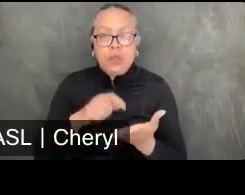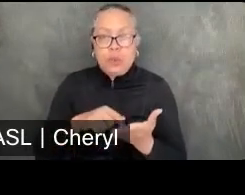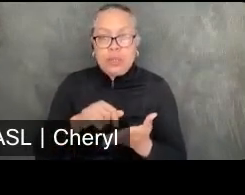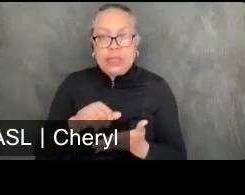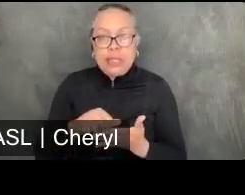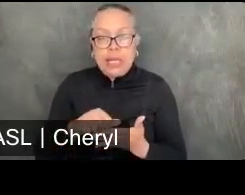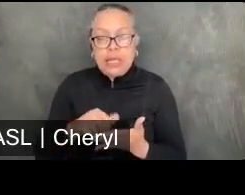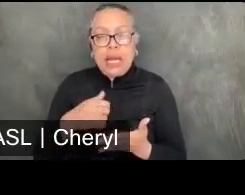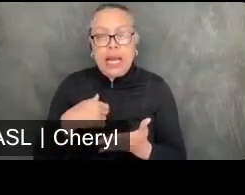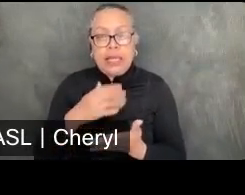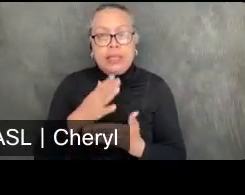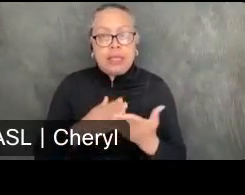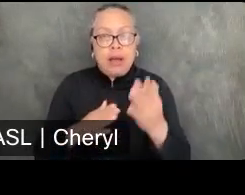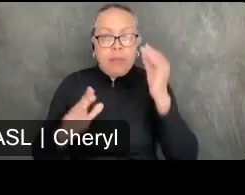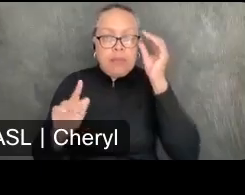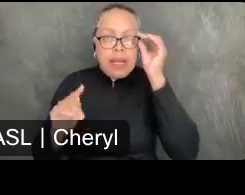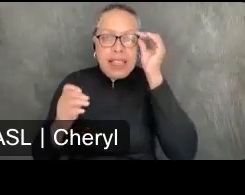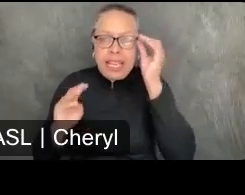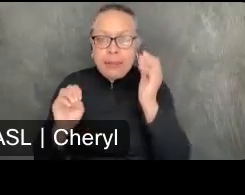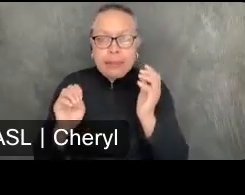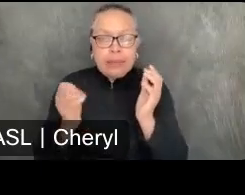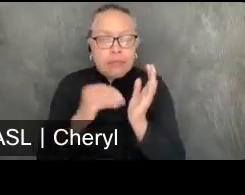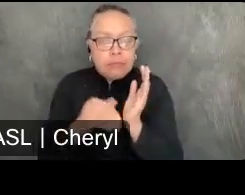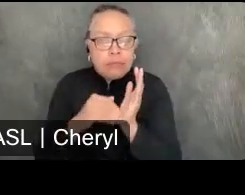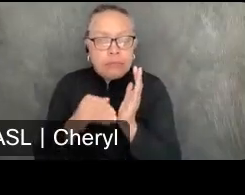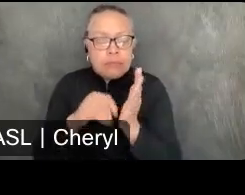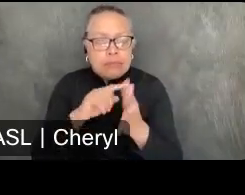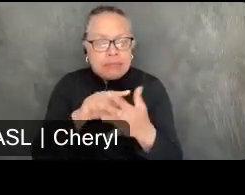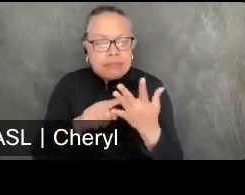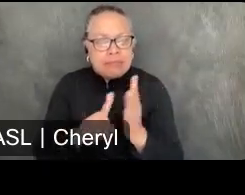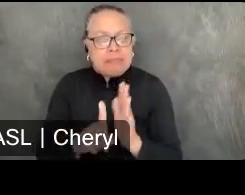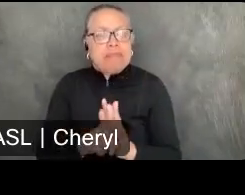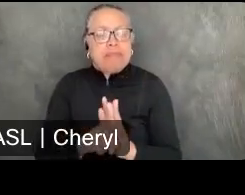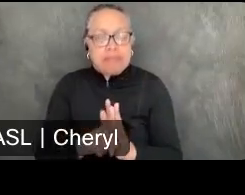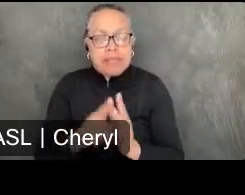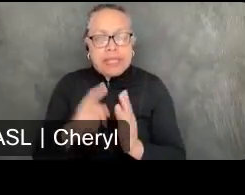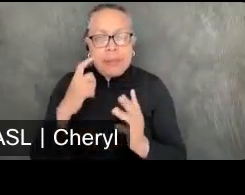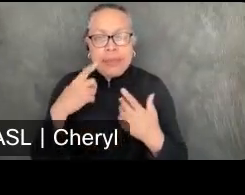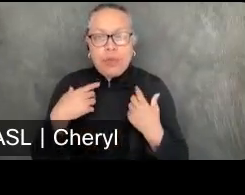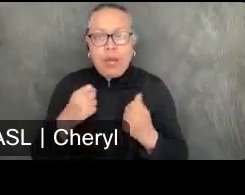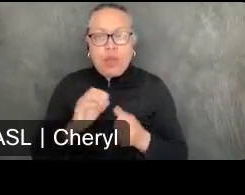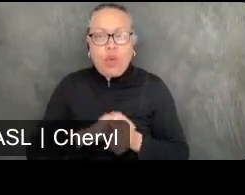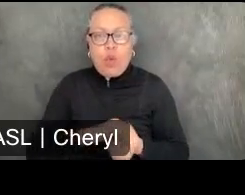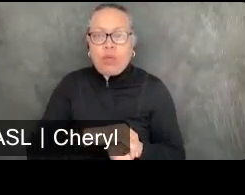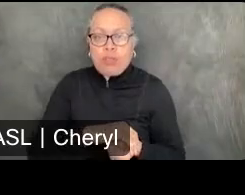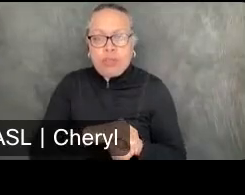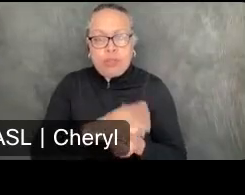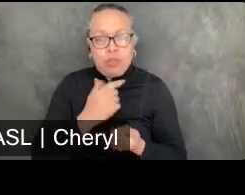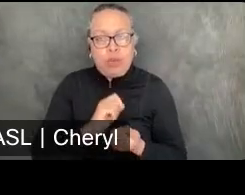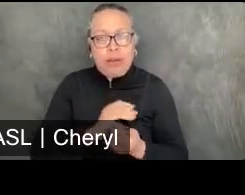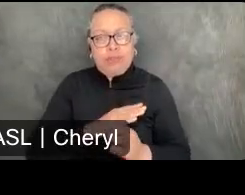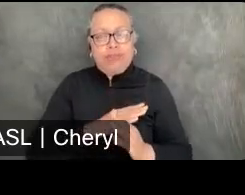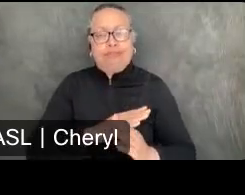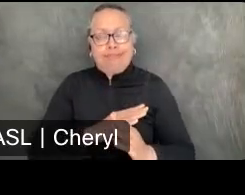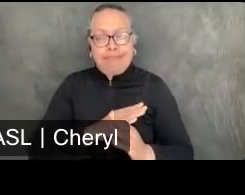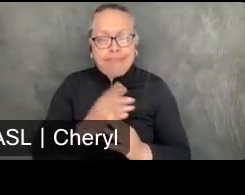these themes around how mental health coercion actively sought to sabotage access to mental health